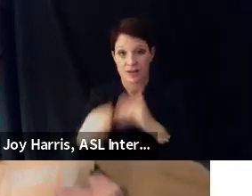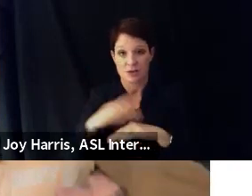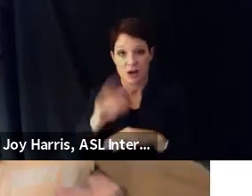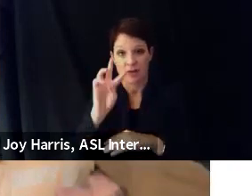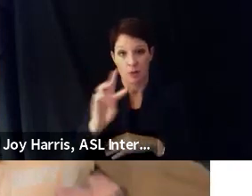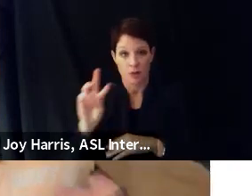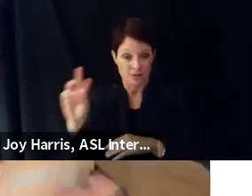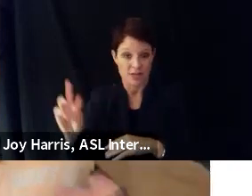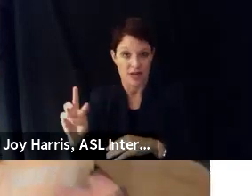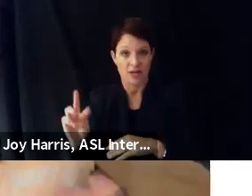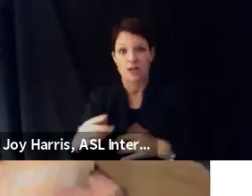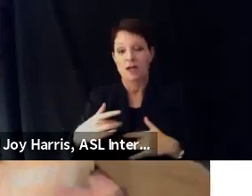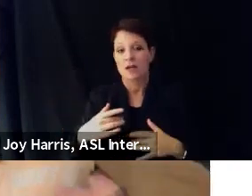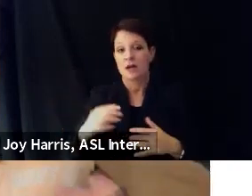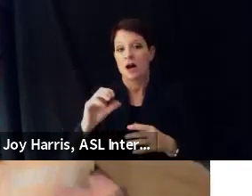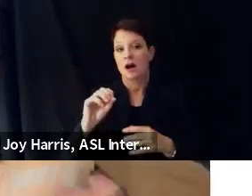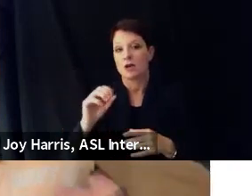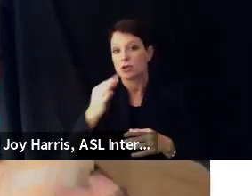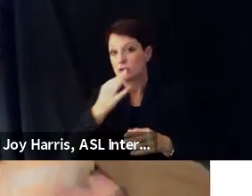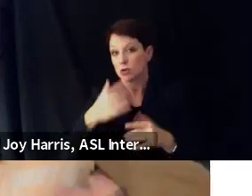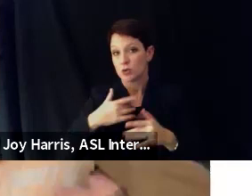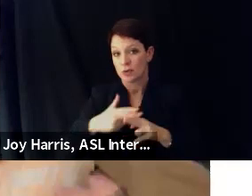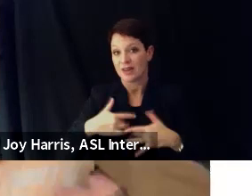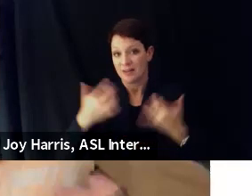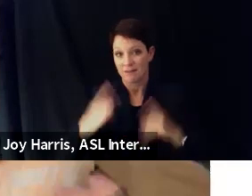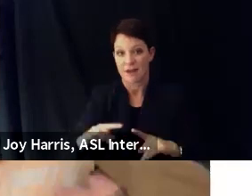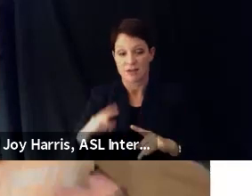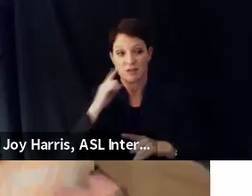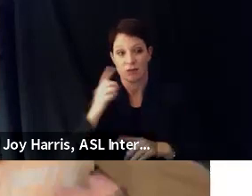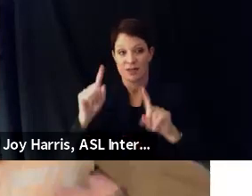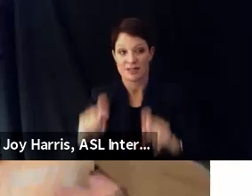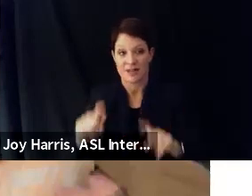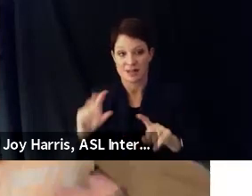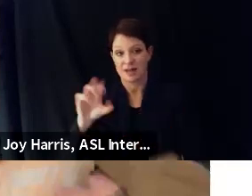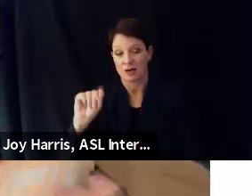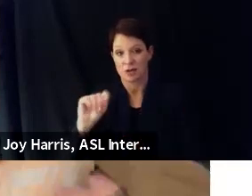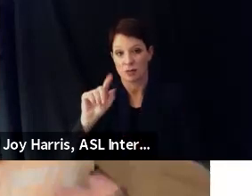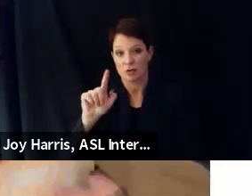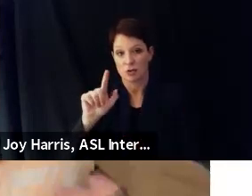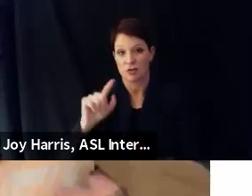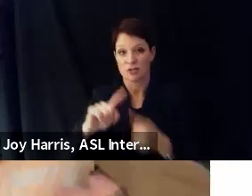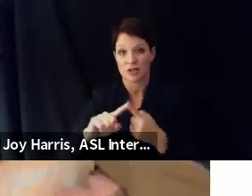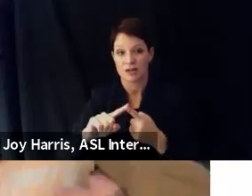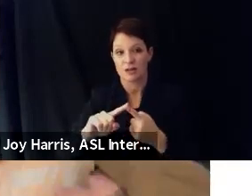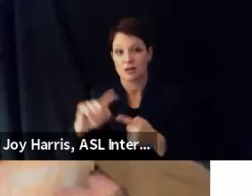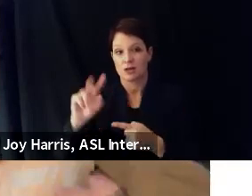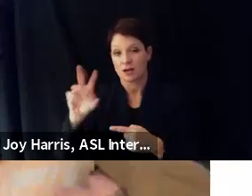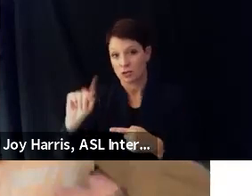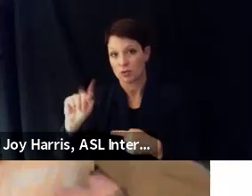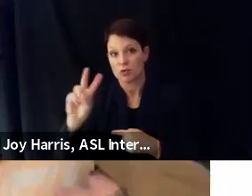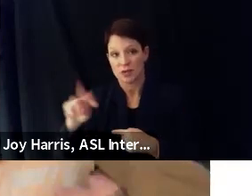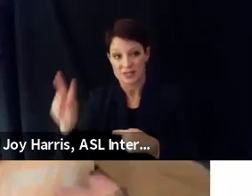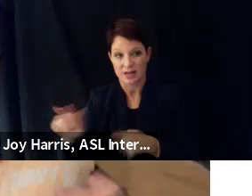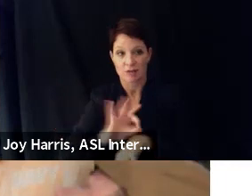but upcoming events are on October 21st and October 22nd. So that's this week. And they're open from 9 a.m. to 1 p.m.